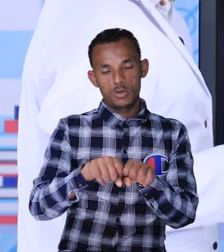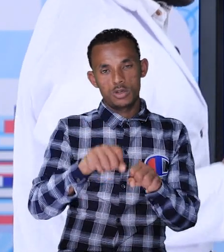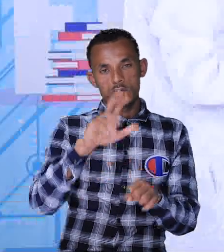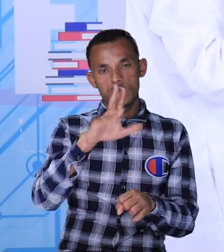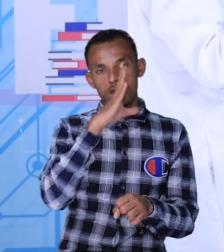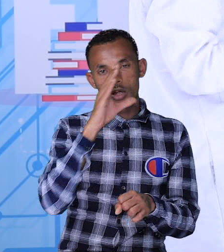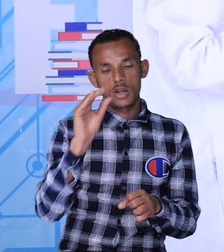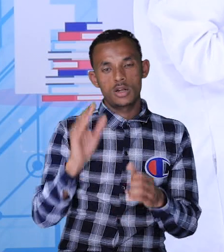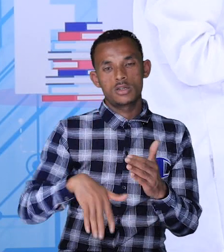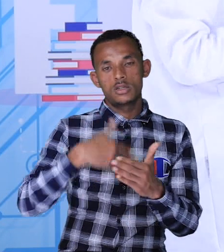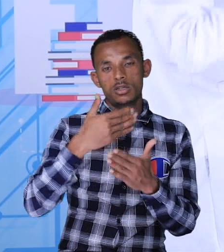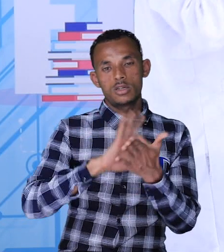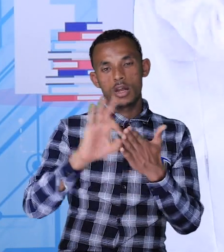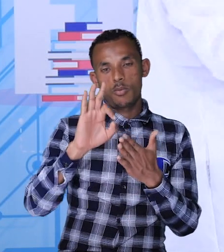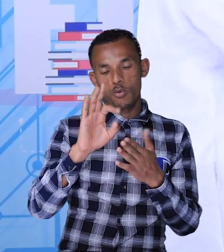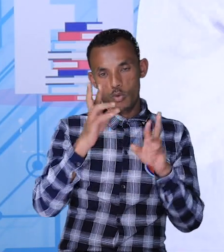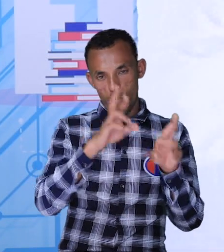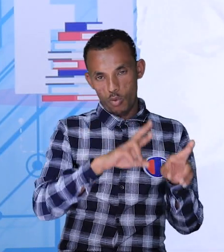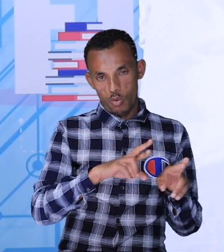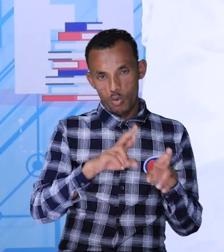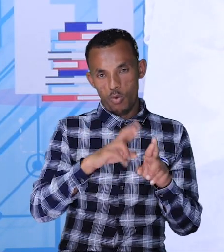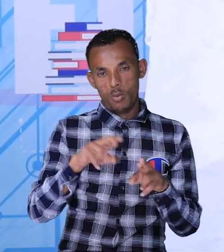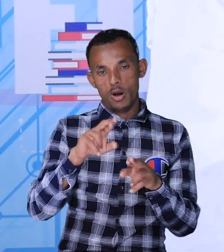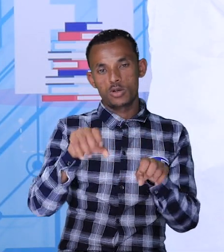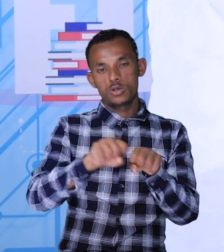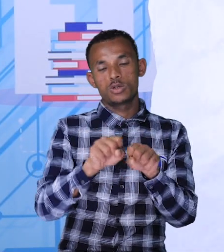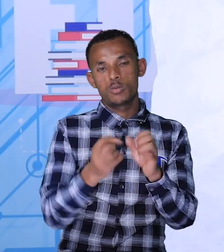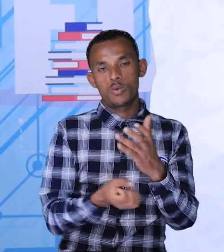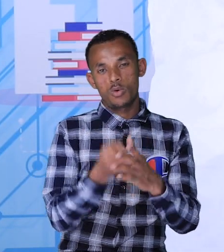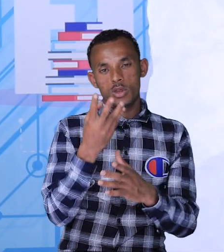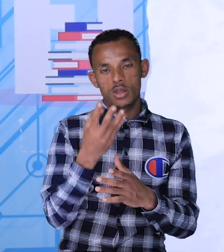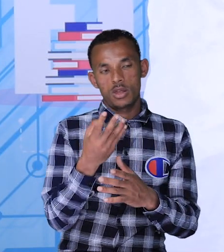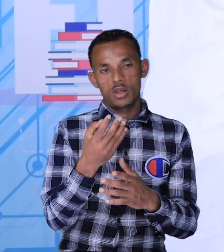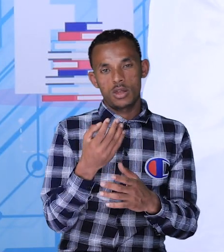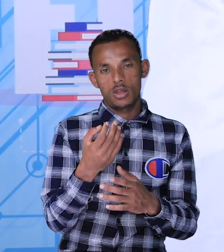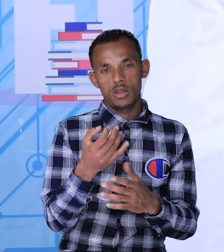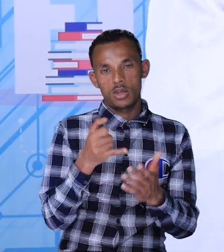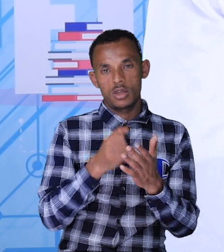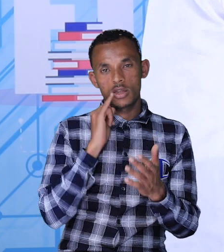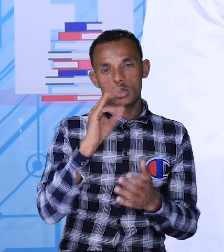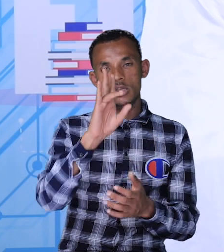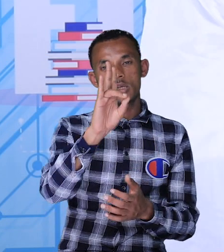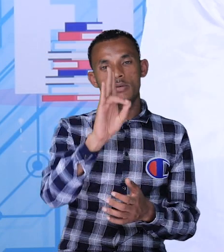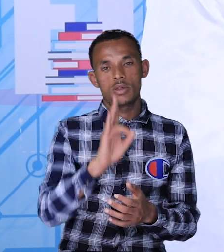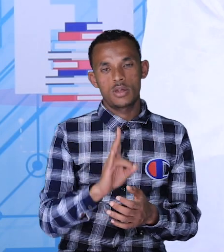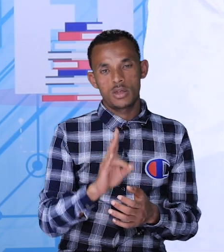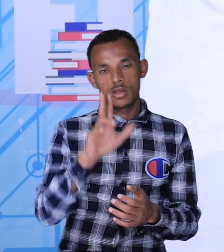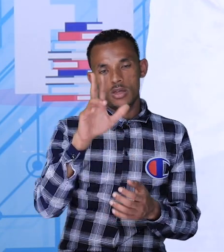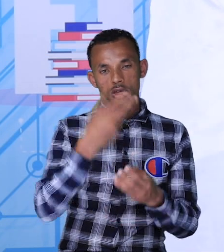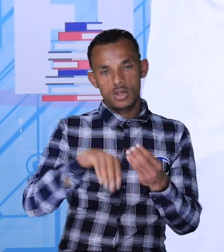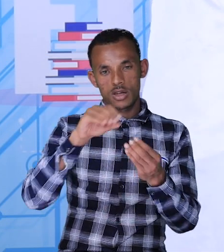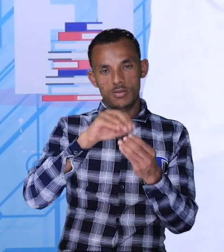And the number of normal shoes produced here, just you put again on here, it is 7, so 3